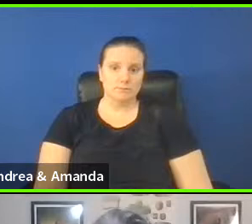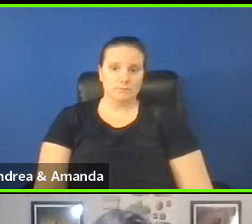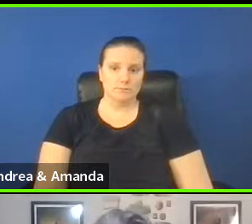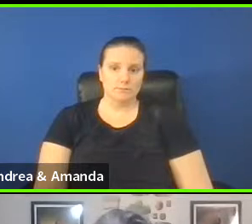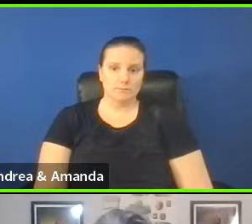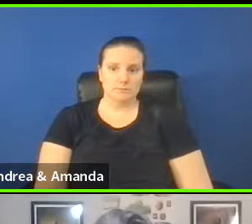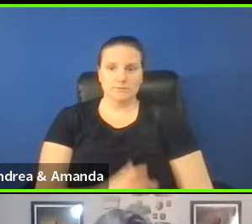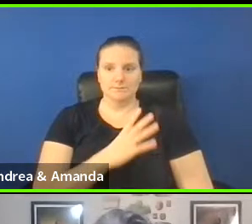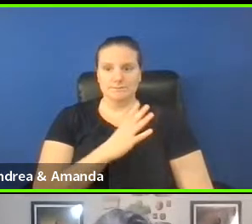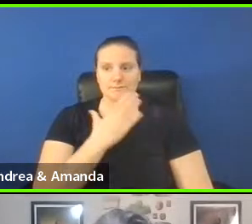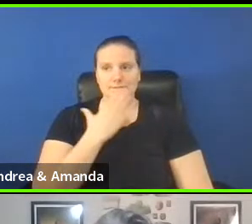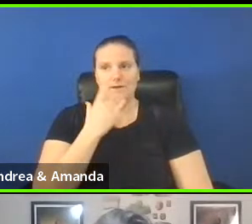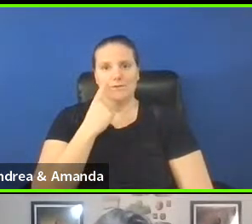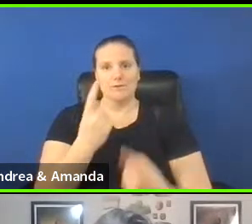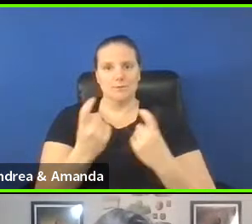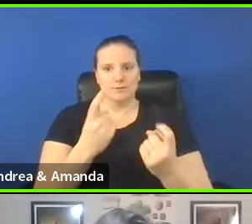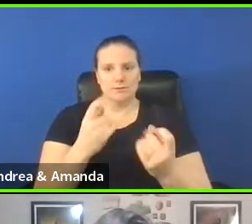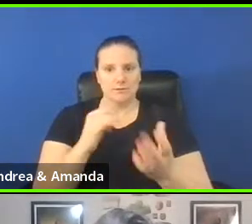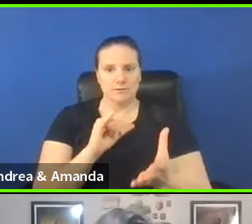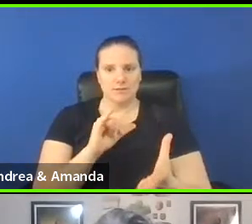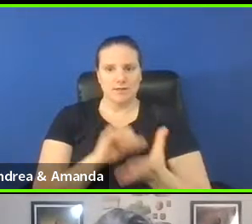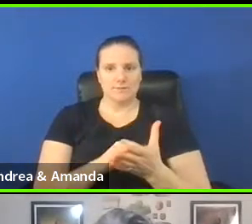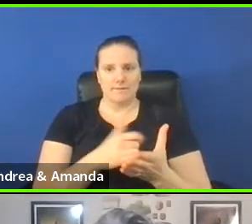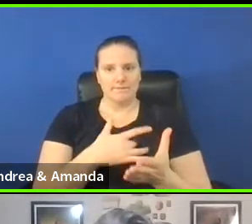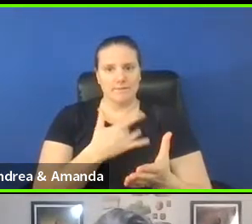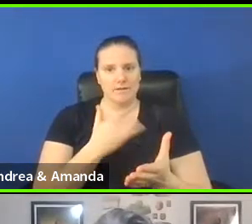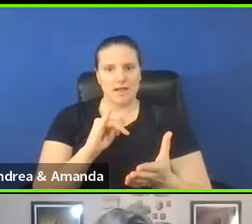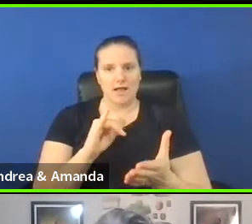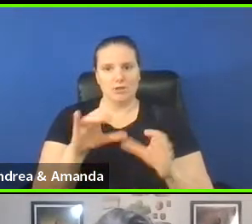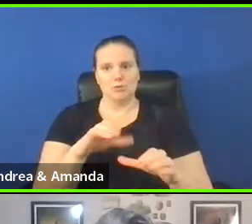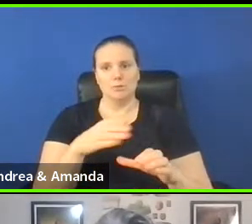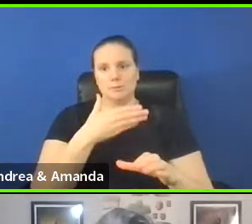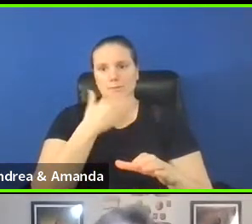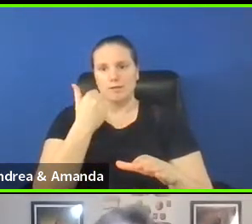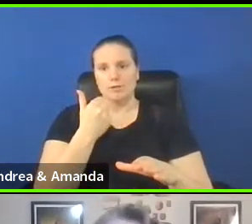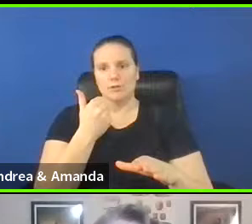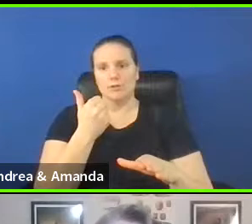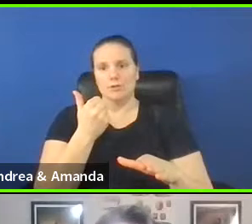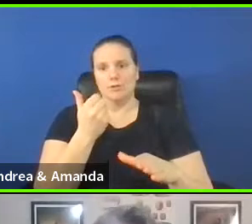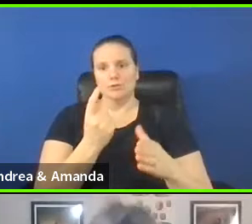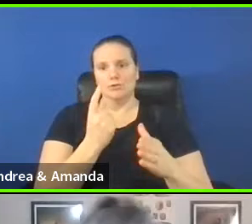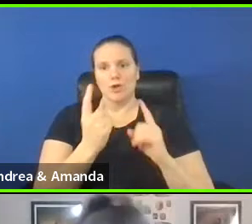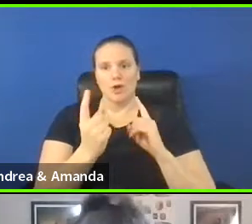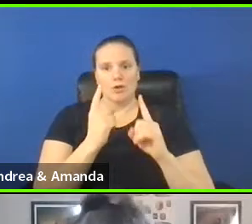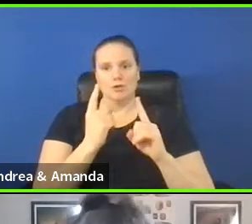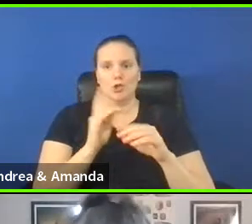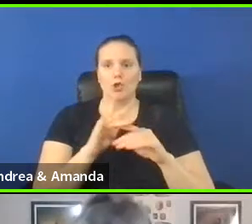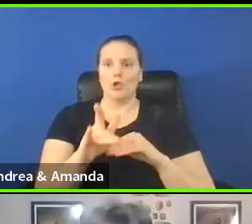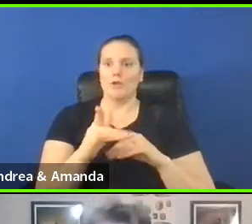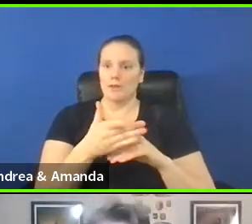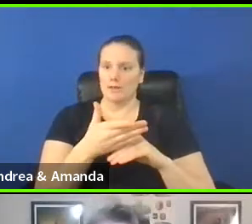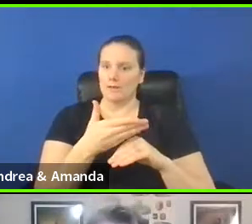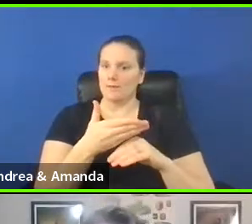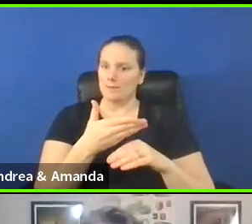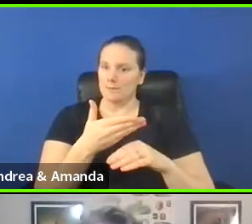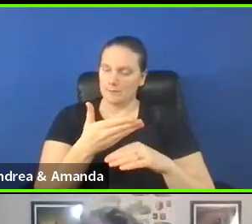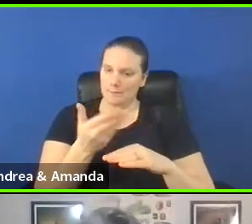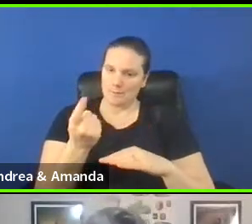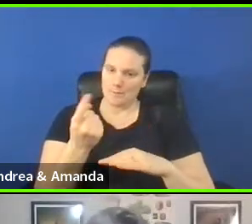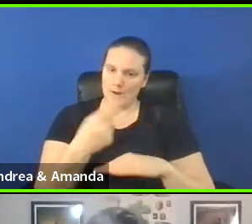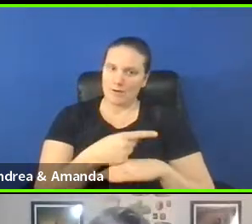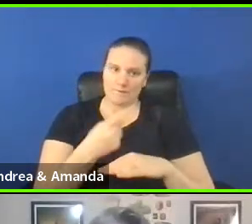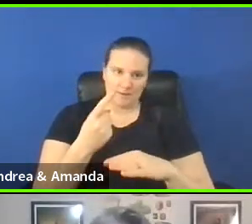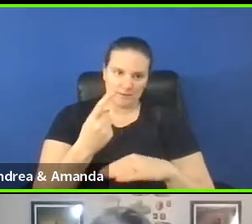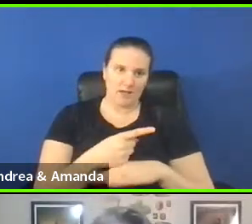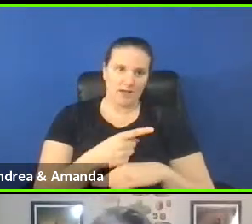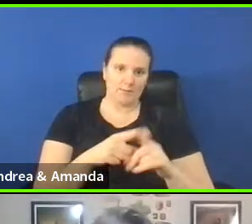Thank you for the question. And I feel like I do my better talking at the early part of the day, so I apologize if the words I'm using are confusing.